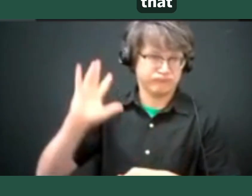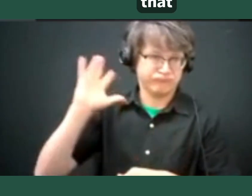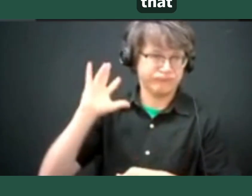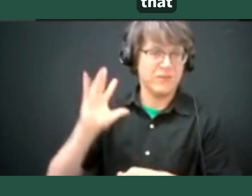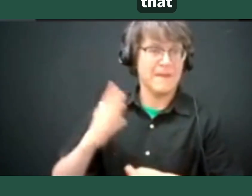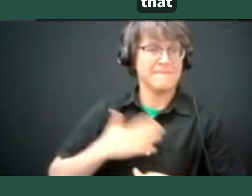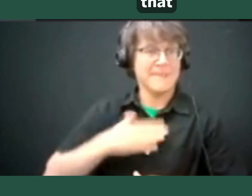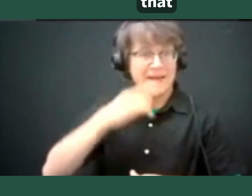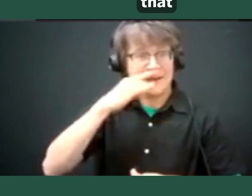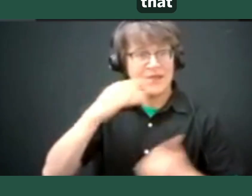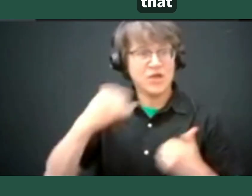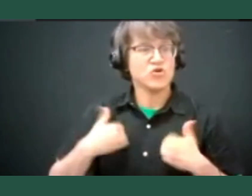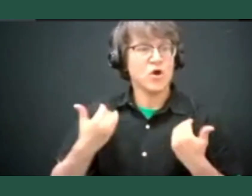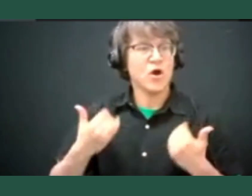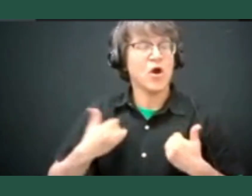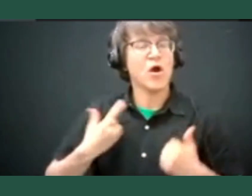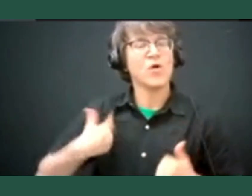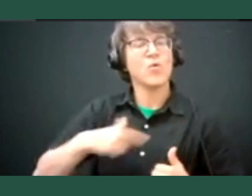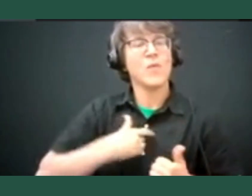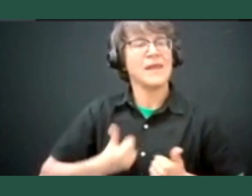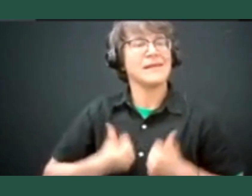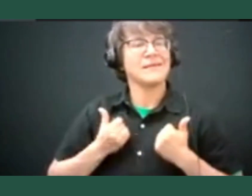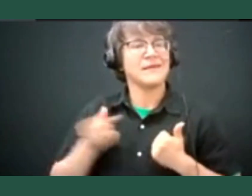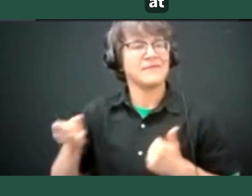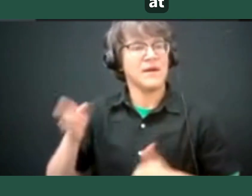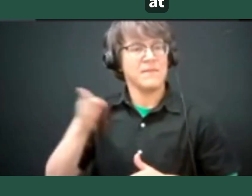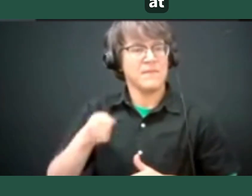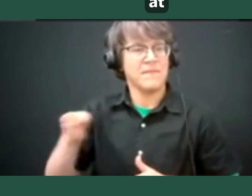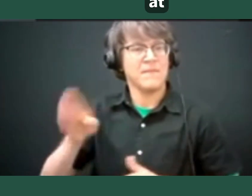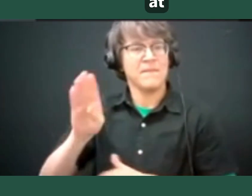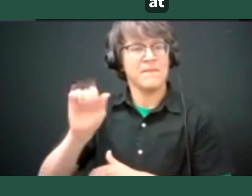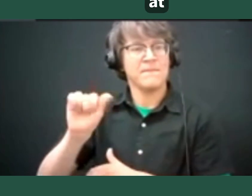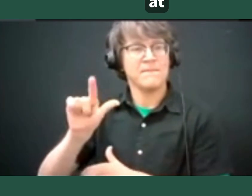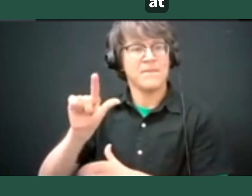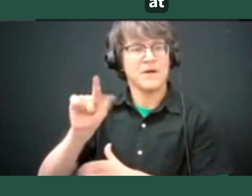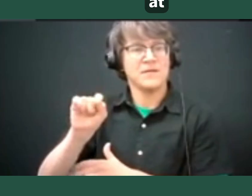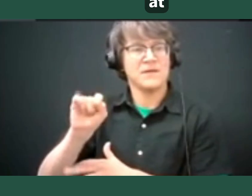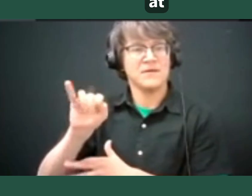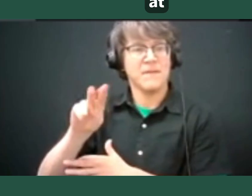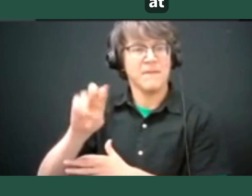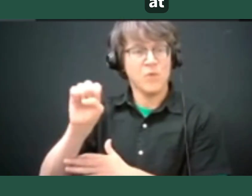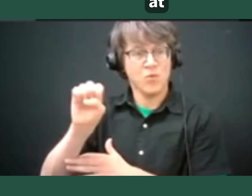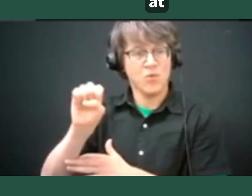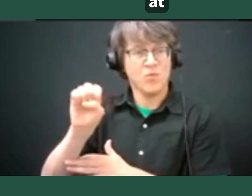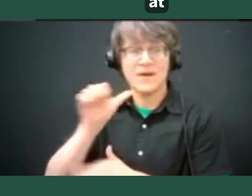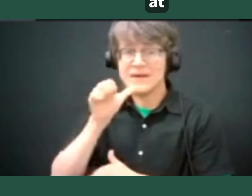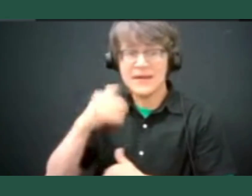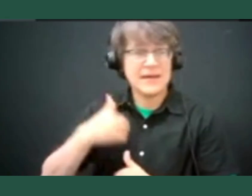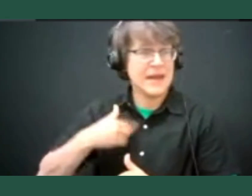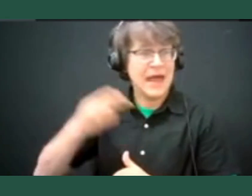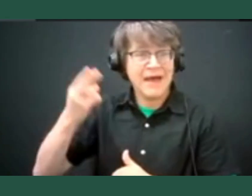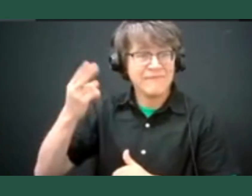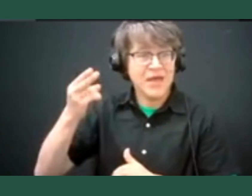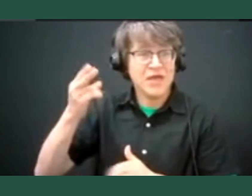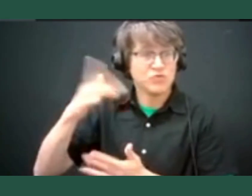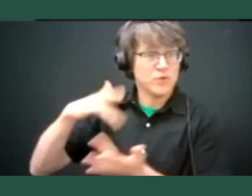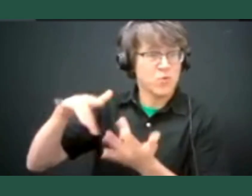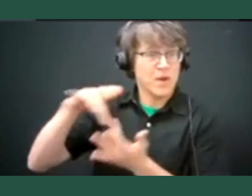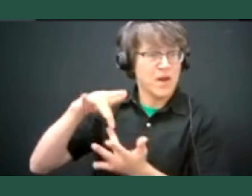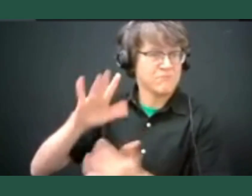were living in Baltimore at that time. And Baltimore didn't have a history of tornadoes at the